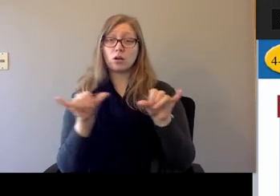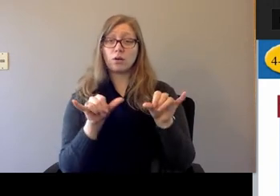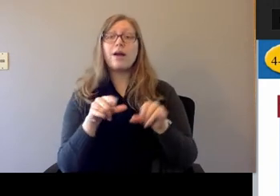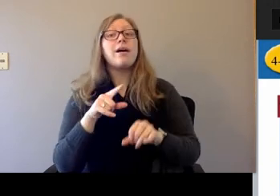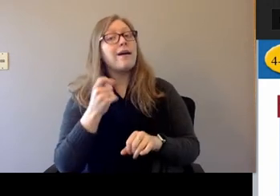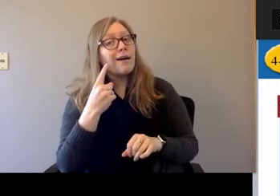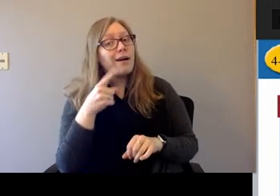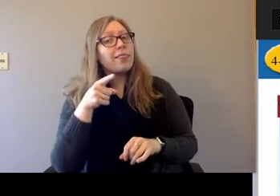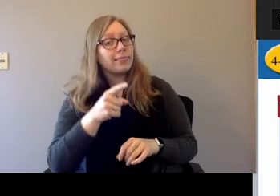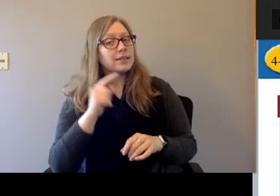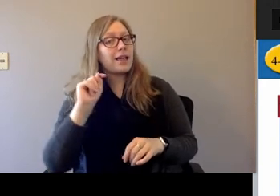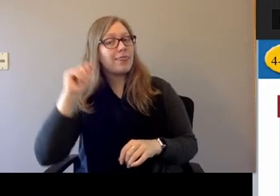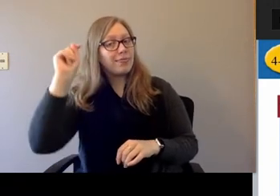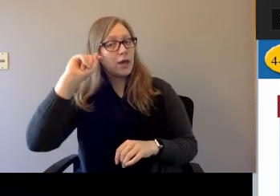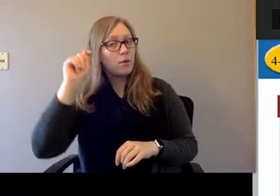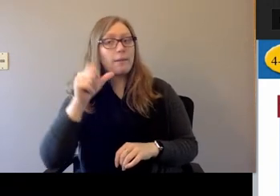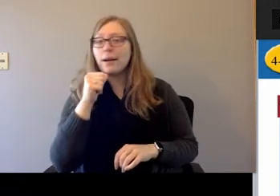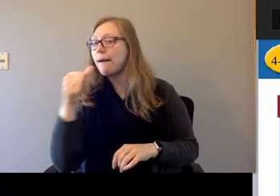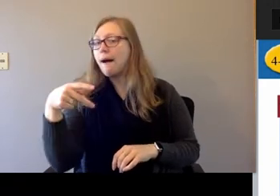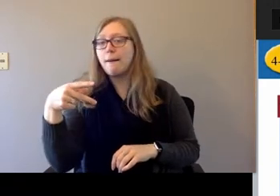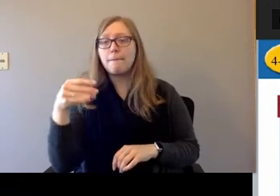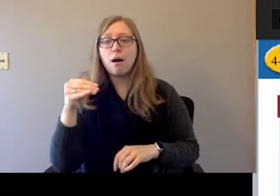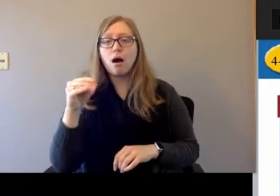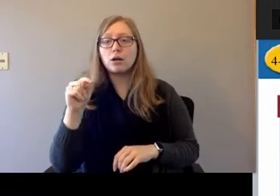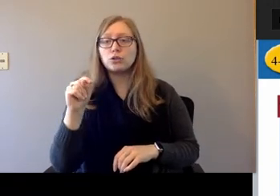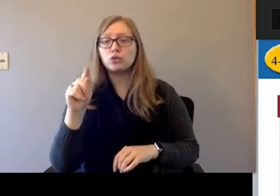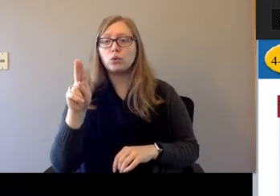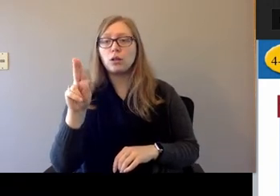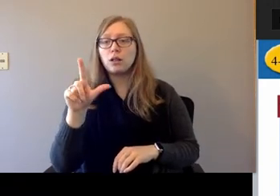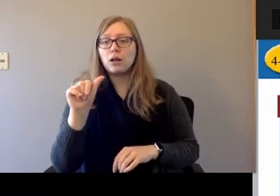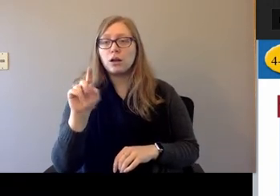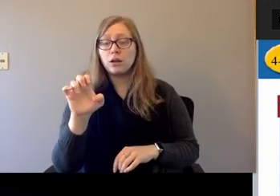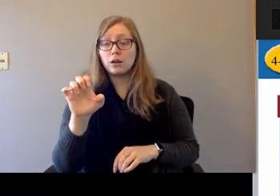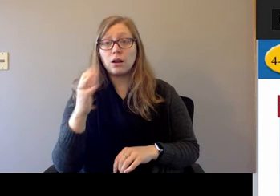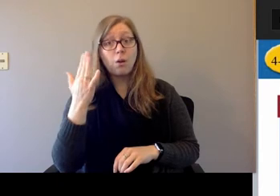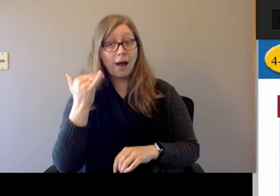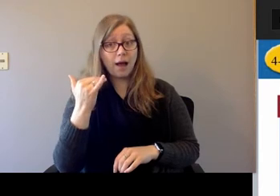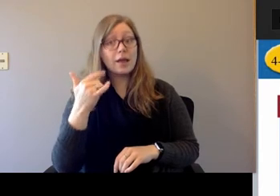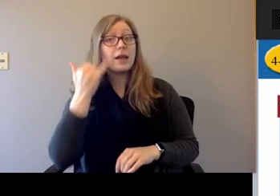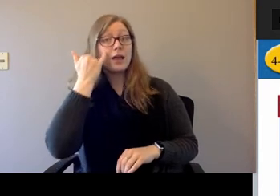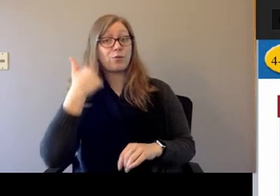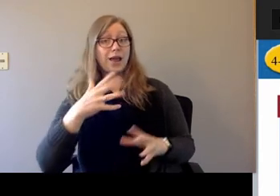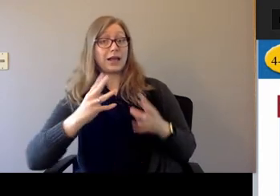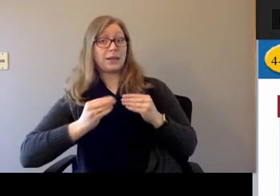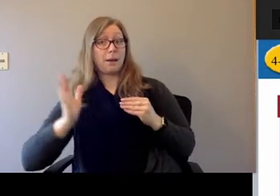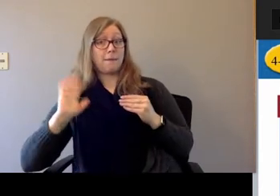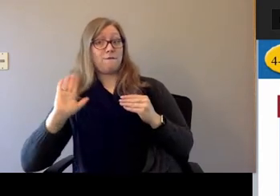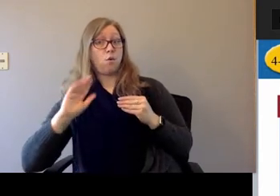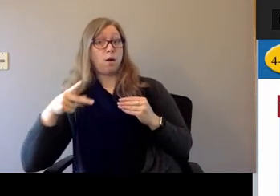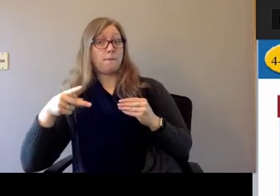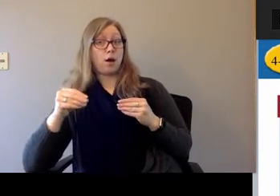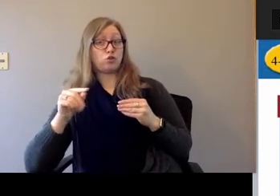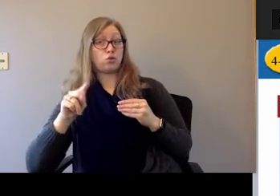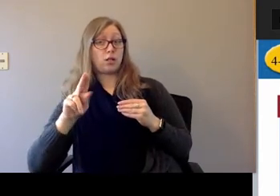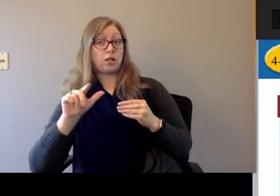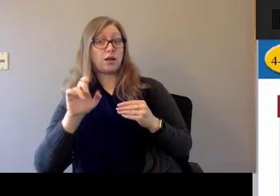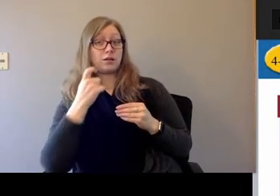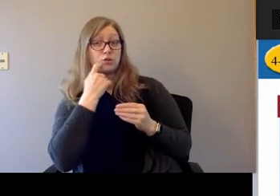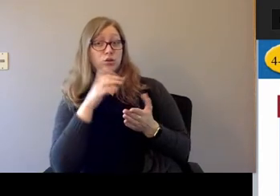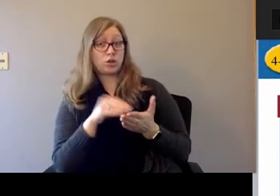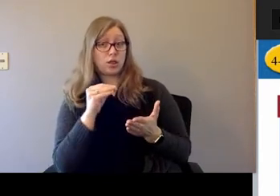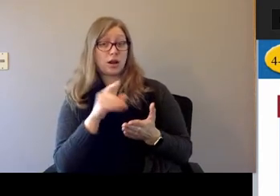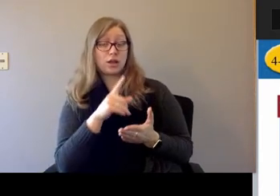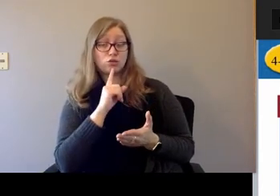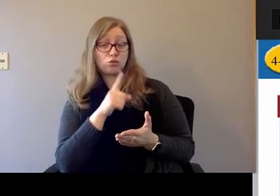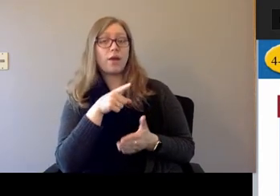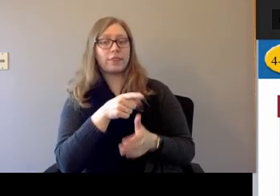postulate. And the reason is because if we accept the previous postulate as true, this follows directly. And